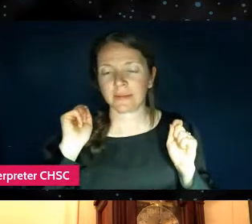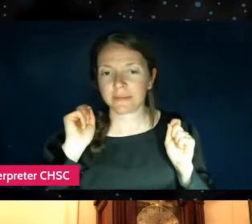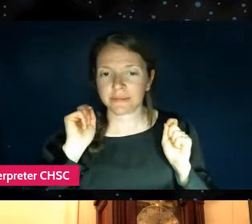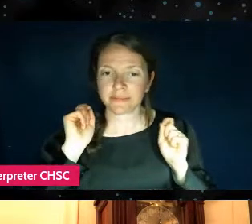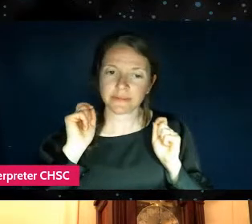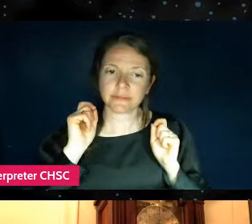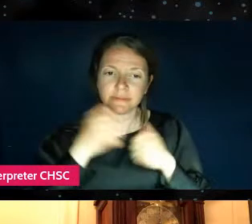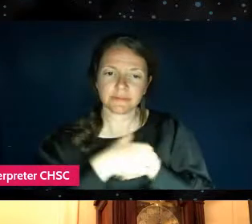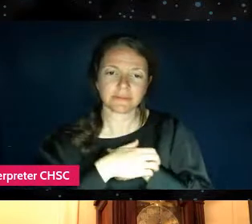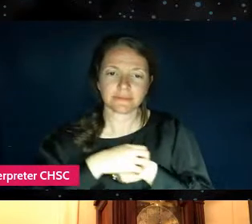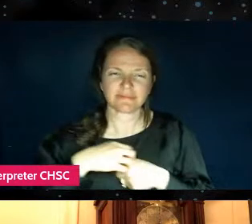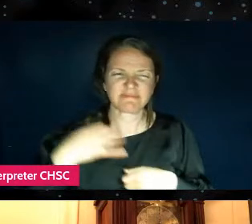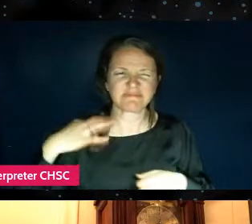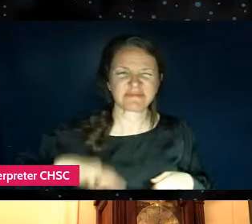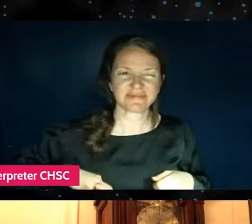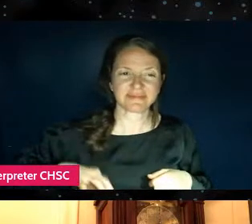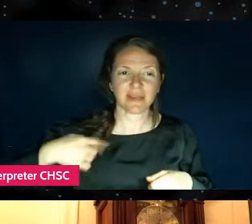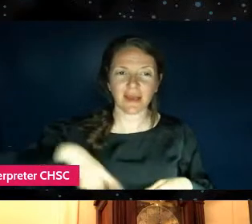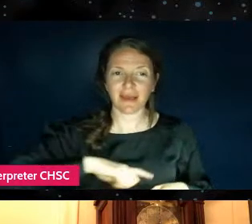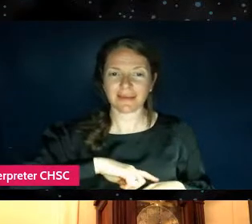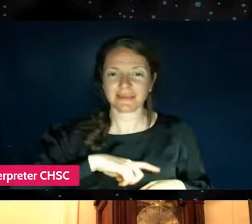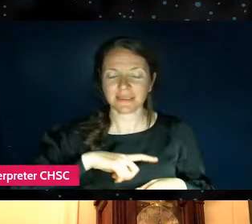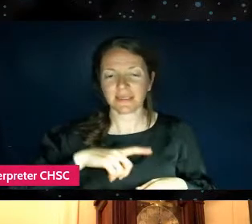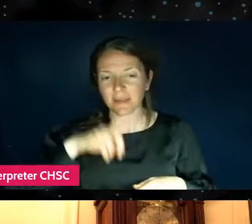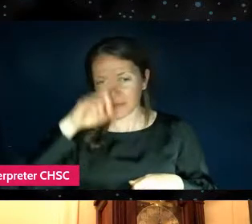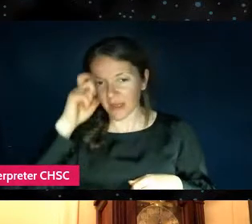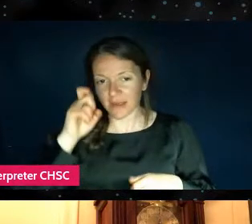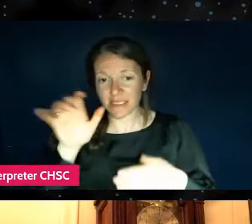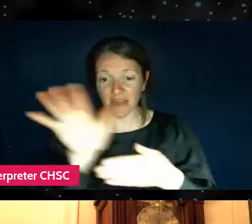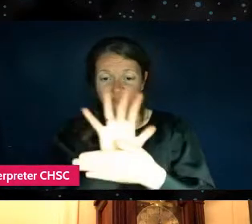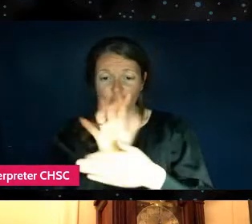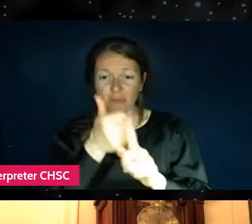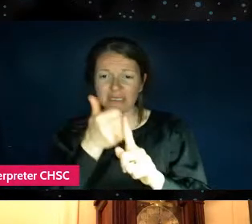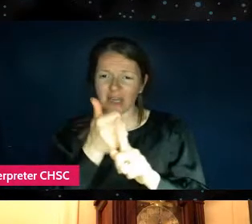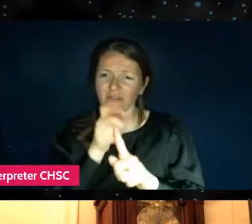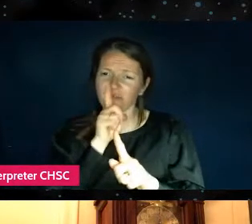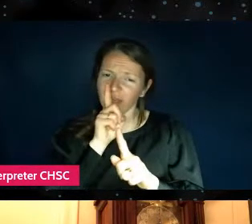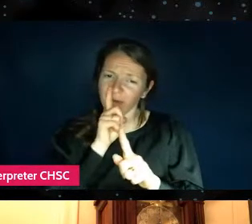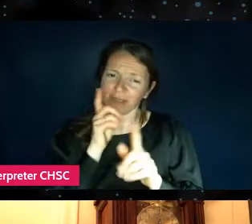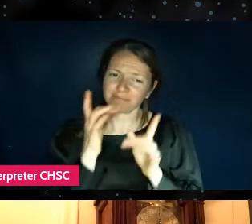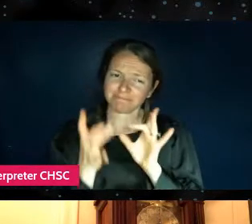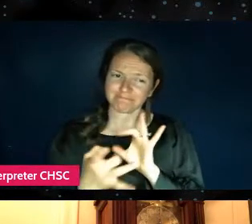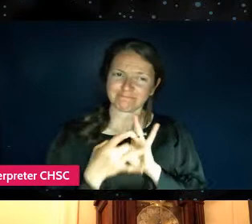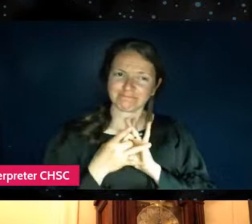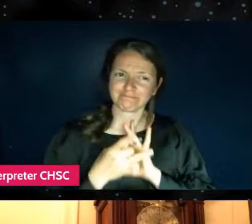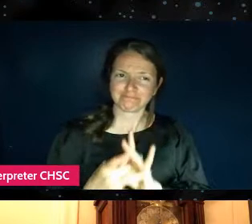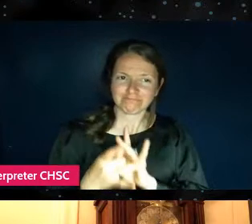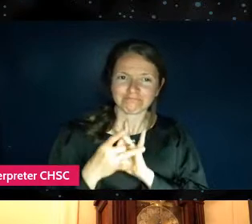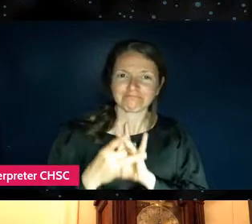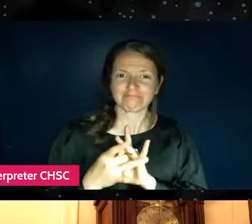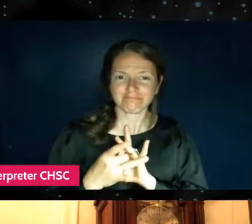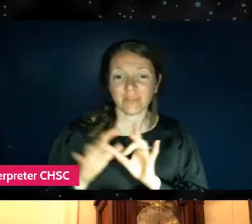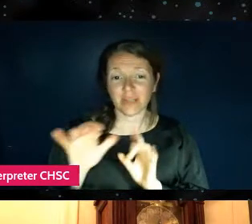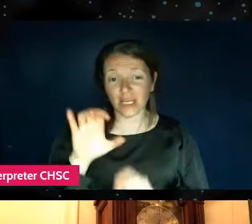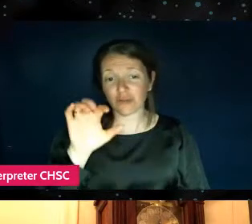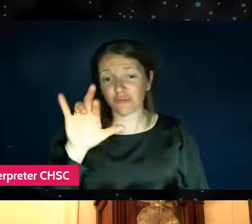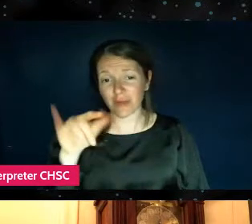that kind of paid off for us at the end, because the film is very intimate. And as Craig said, they are a family. So